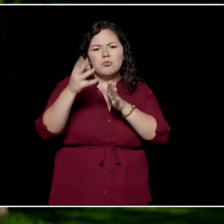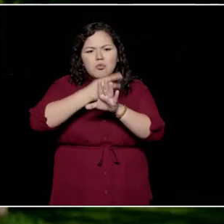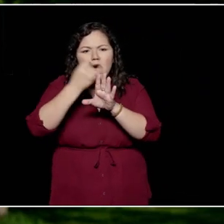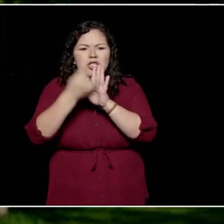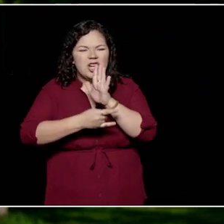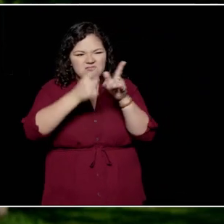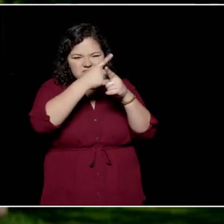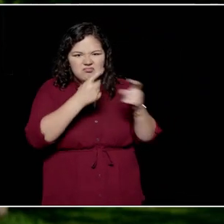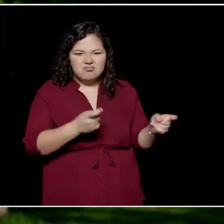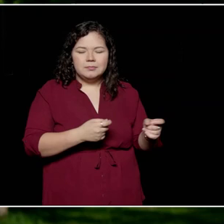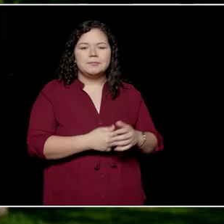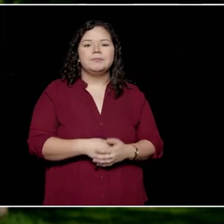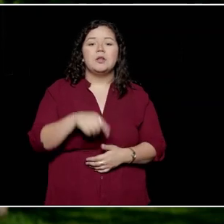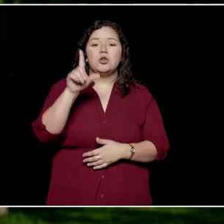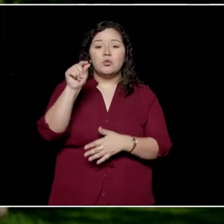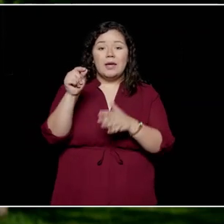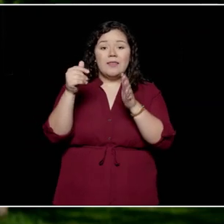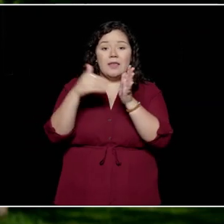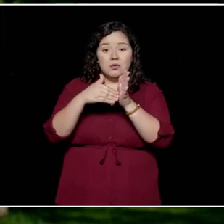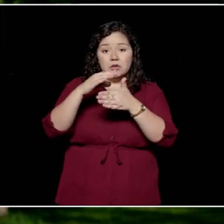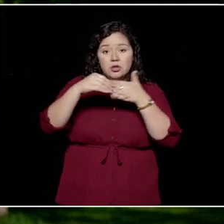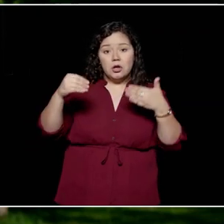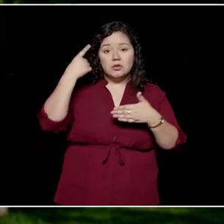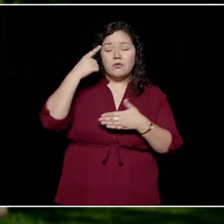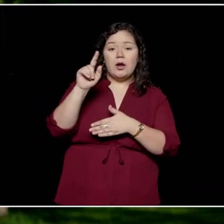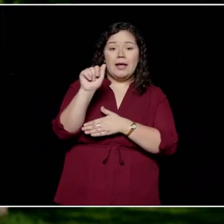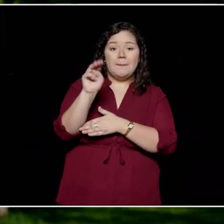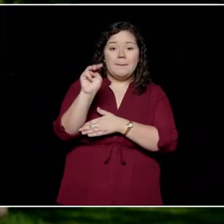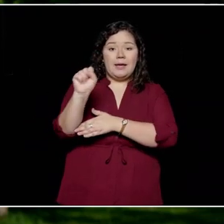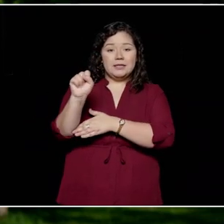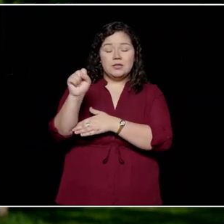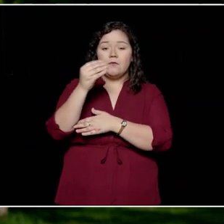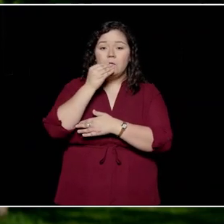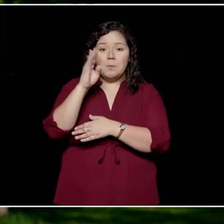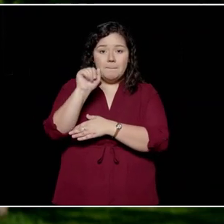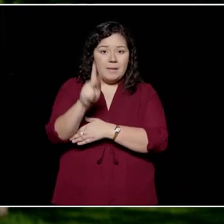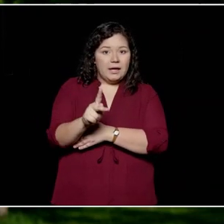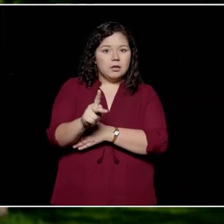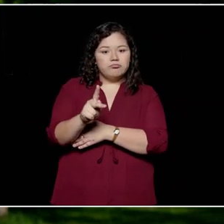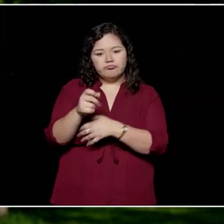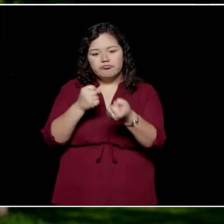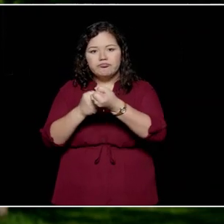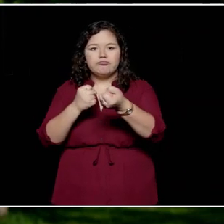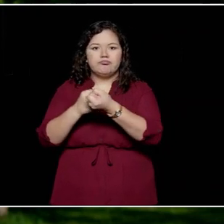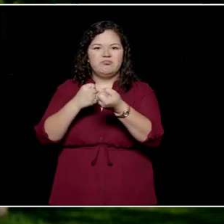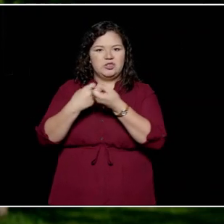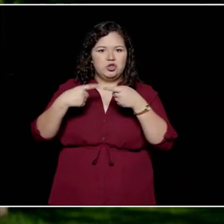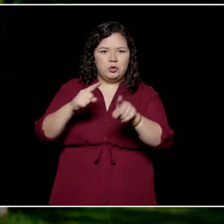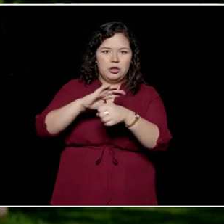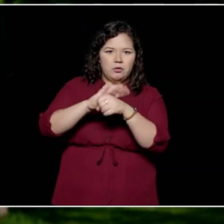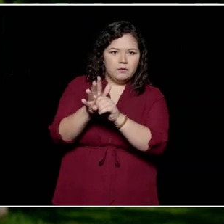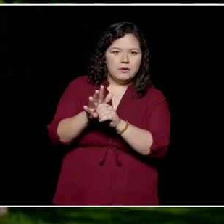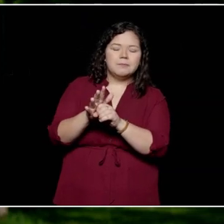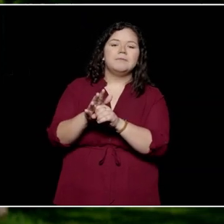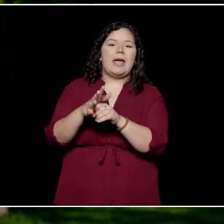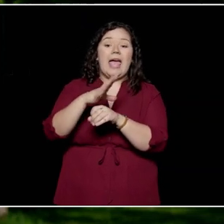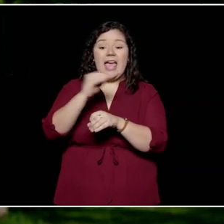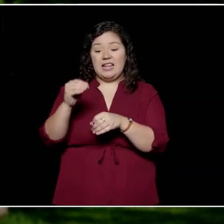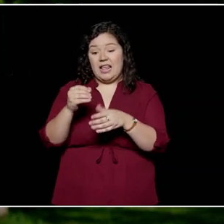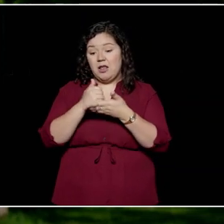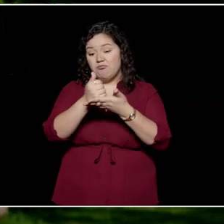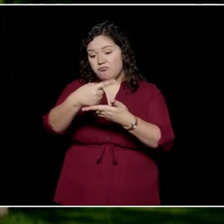academics, celebrations, student issues, and more. $20,000 to the AMS Food Bank to support their operations amidst